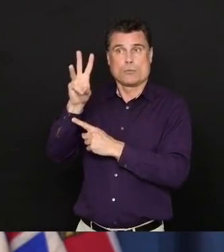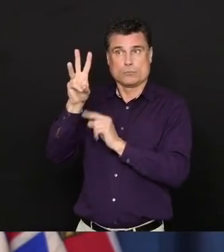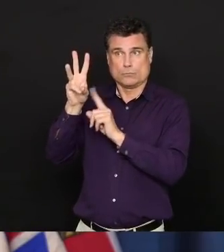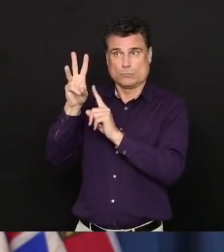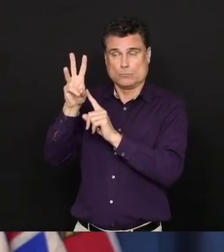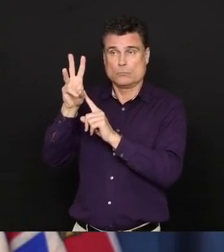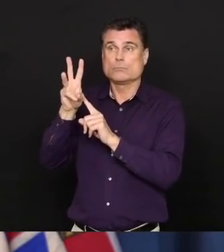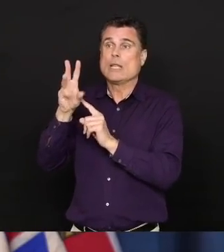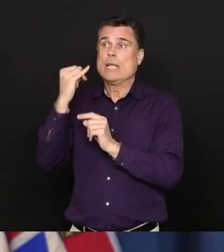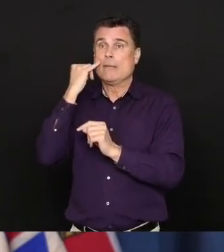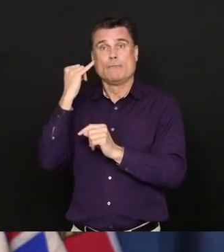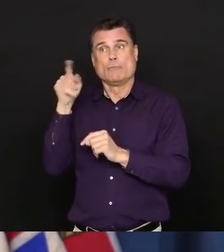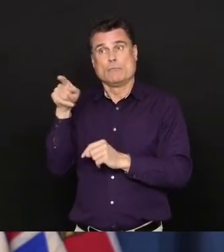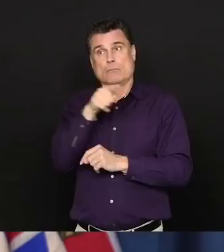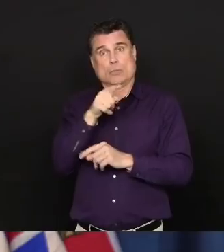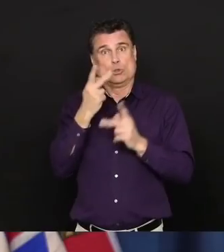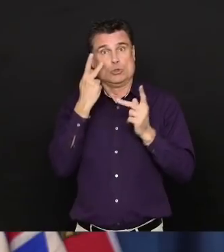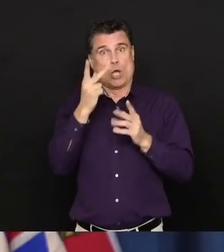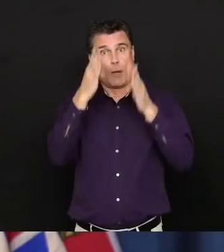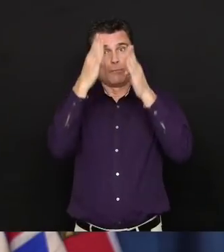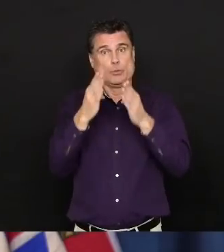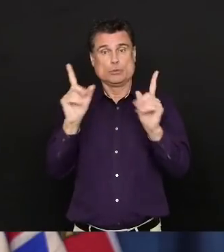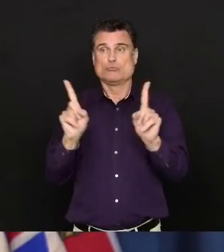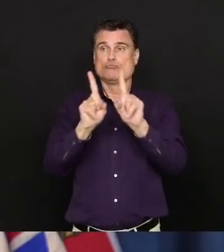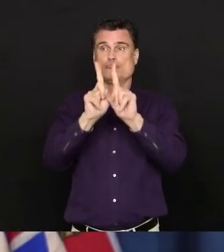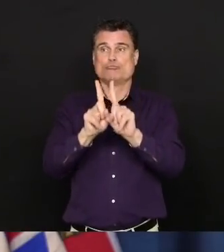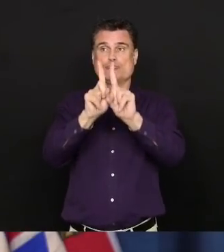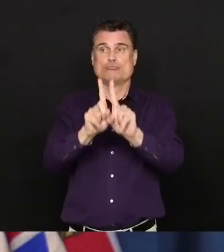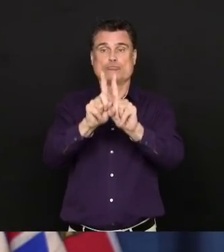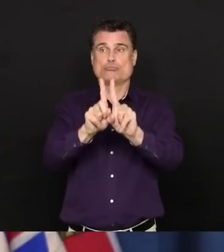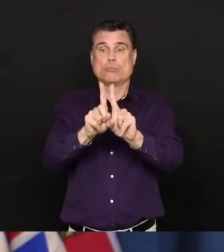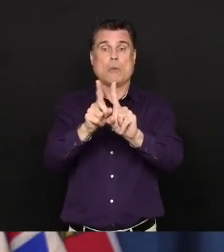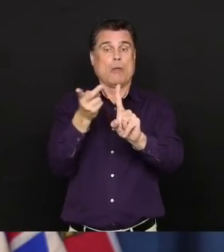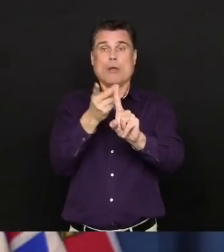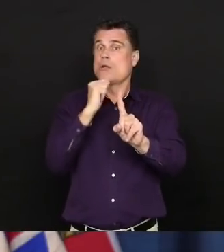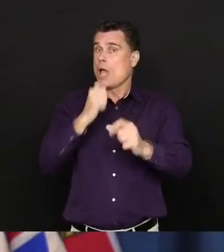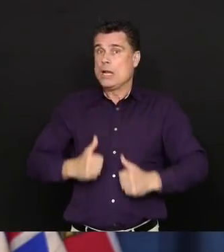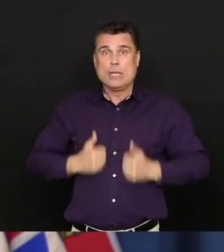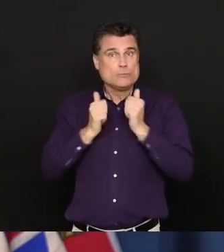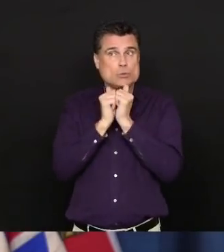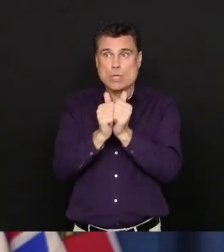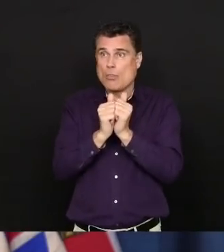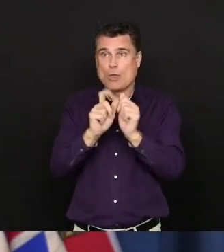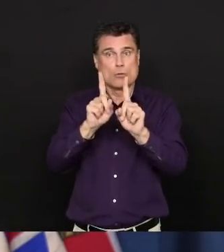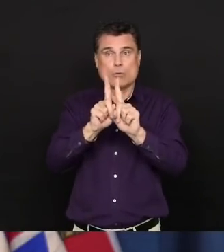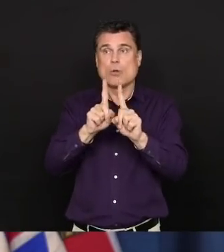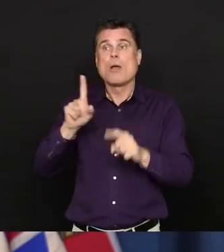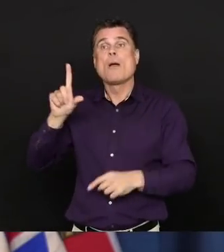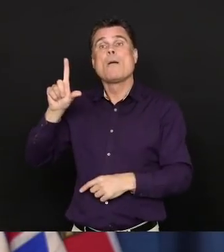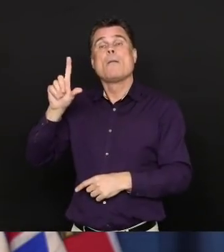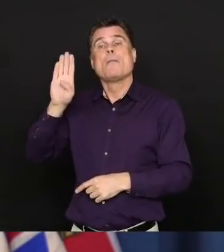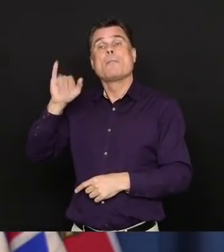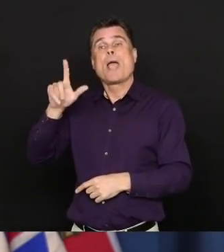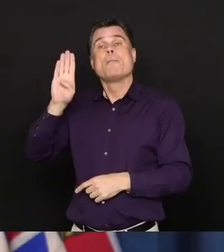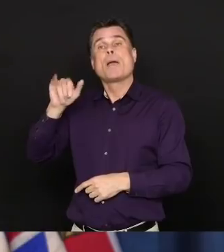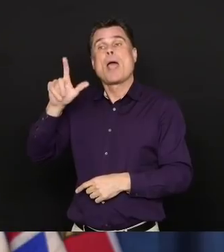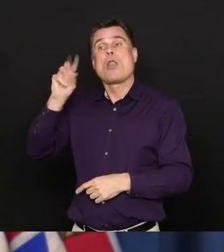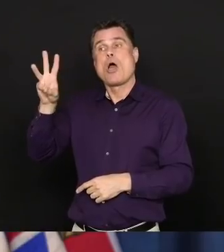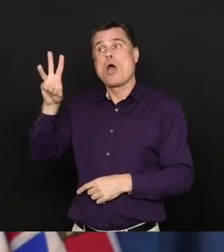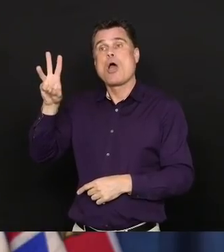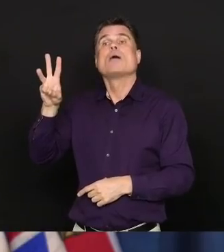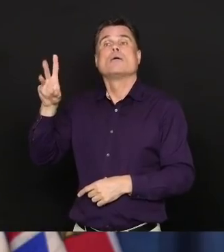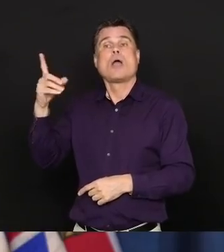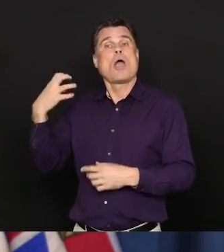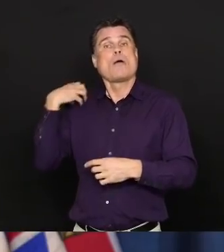they live together. And then we also see in Vancouver where the park board has mentioned that it has warned 1,400 people in the last